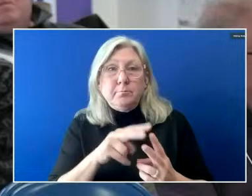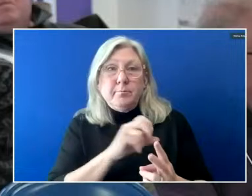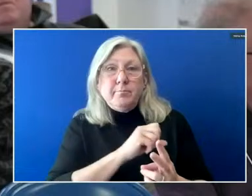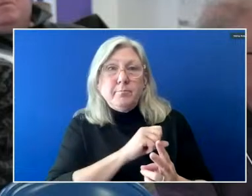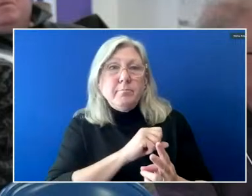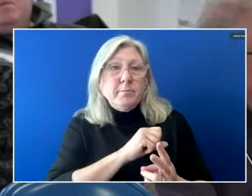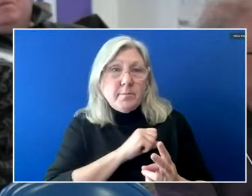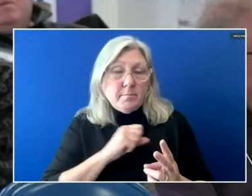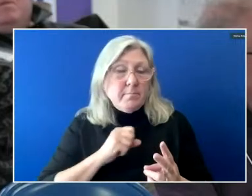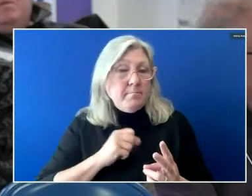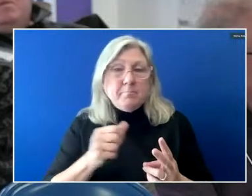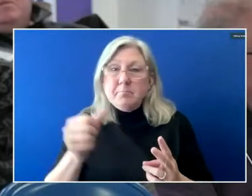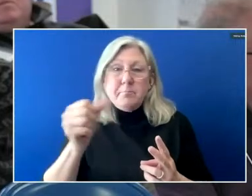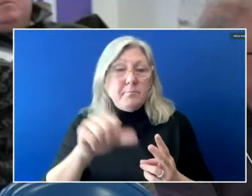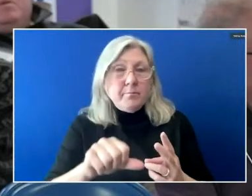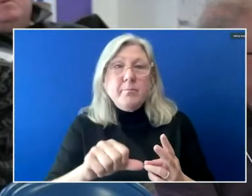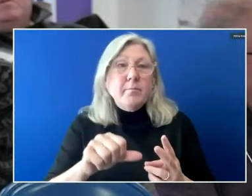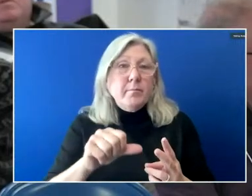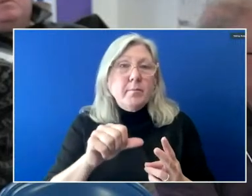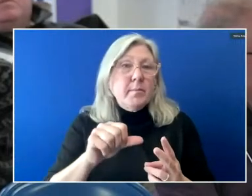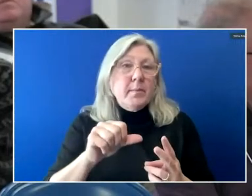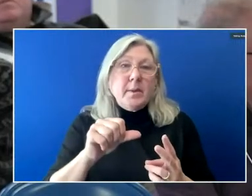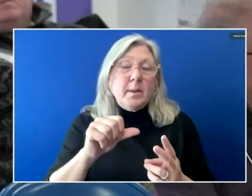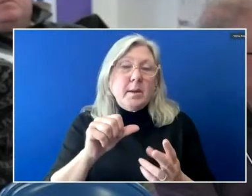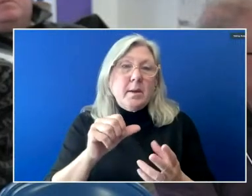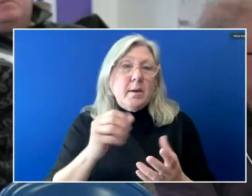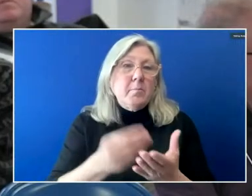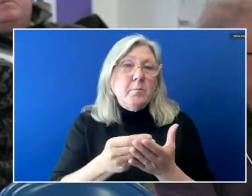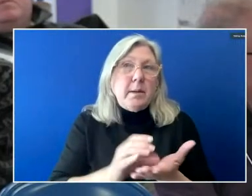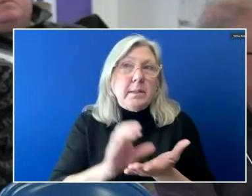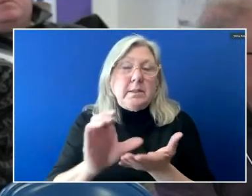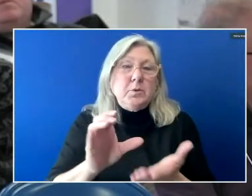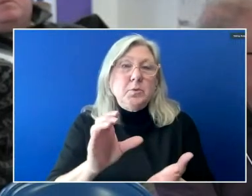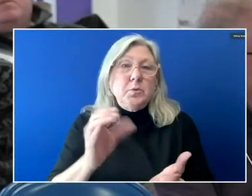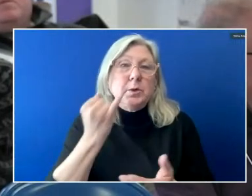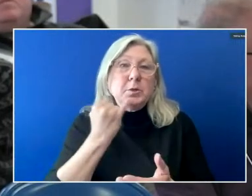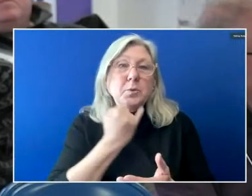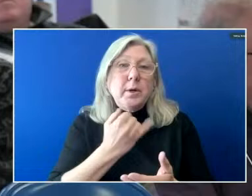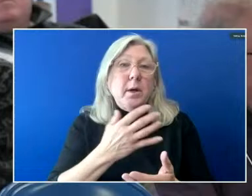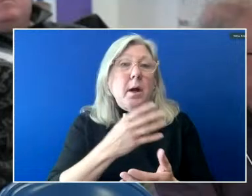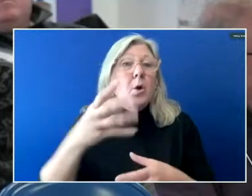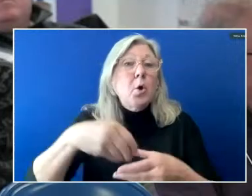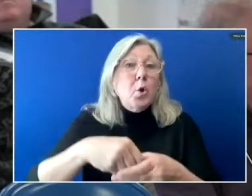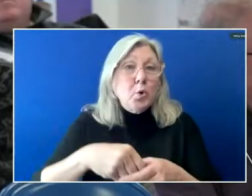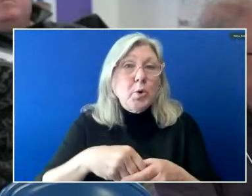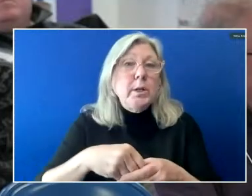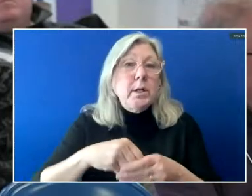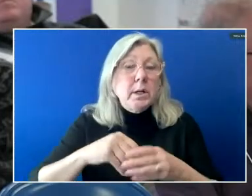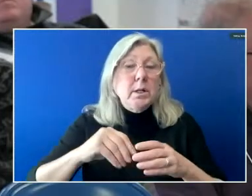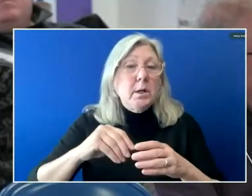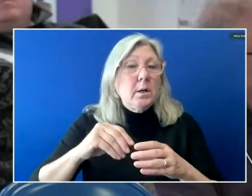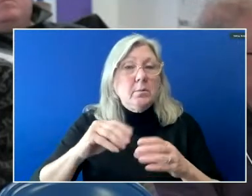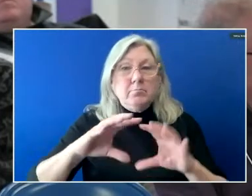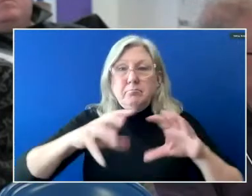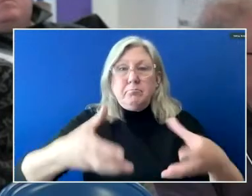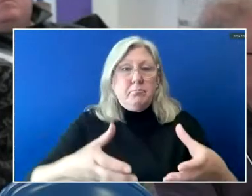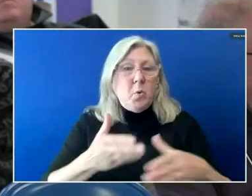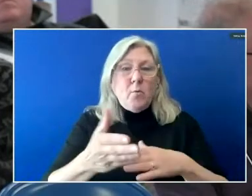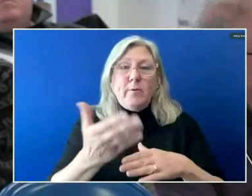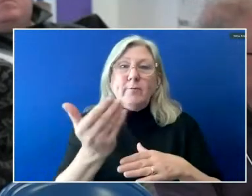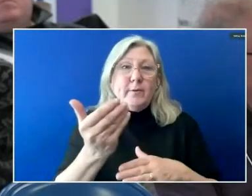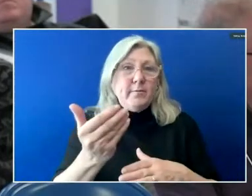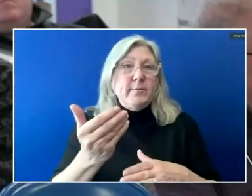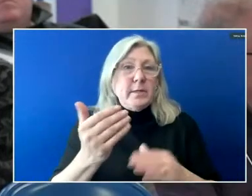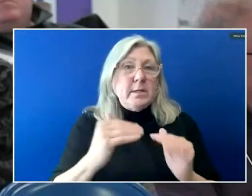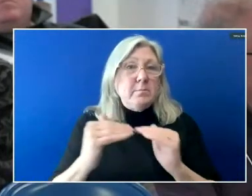a bipartisan Coalition of 15 of over 15 of Representative balance colleagues in the house have pledged to vote against any